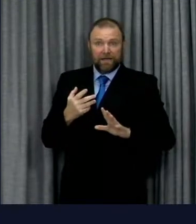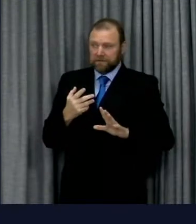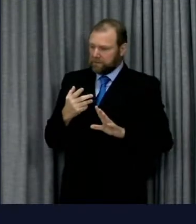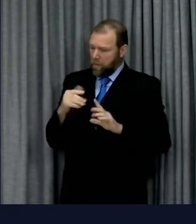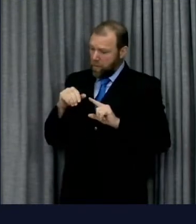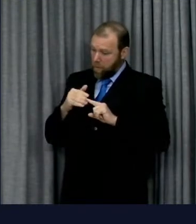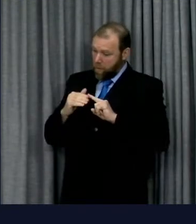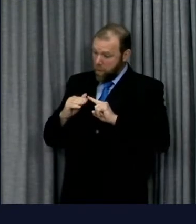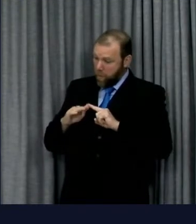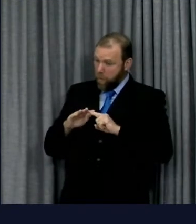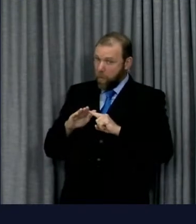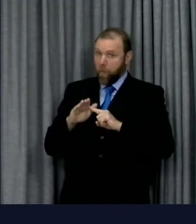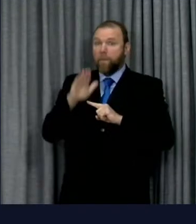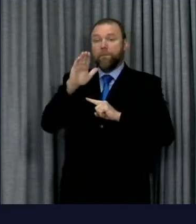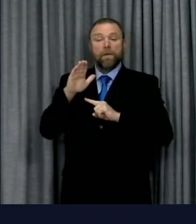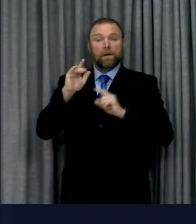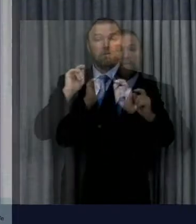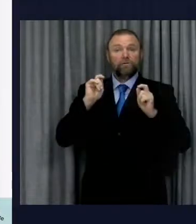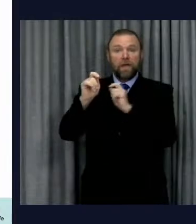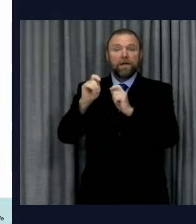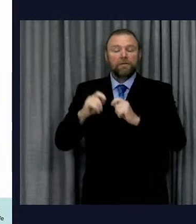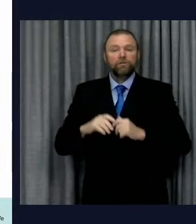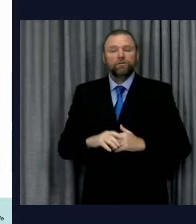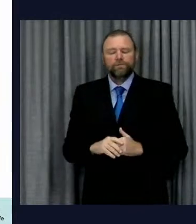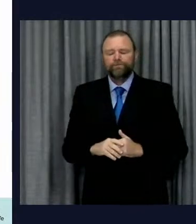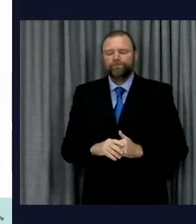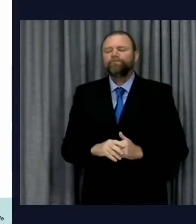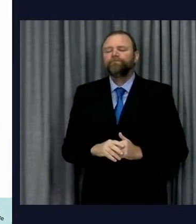wave has moved through Wales.